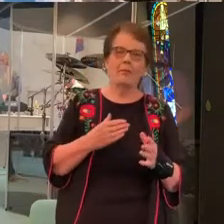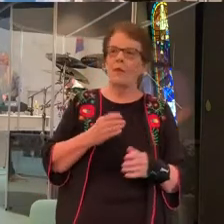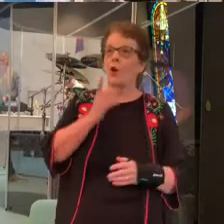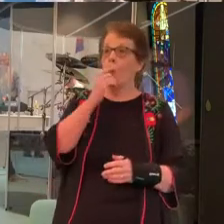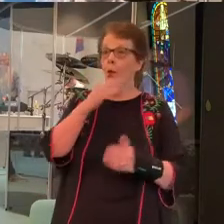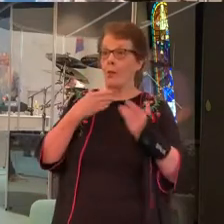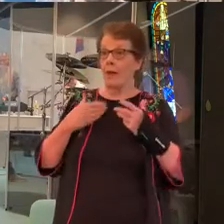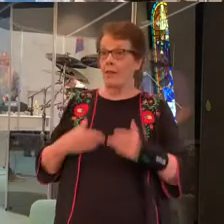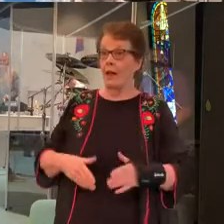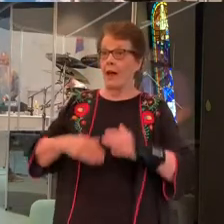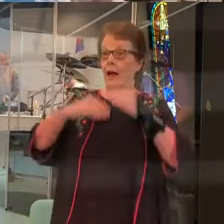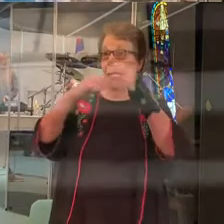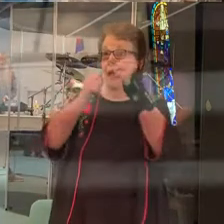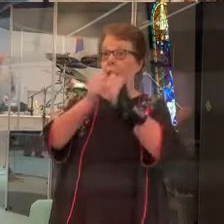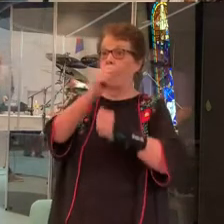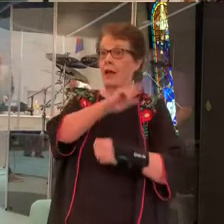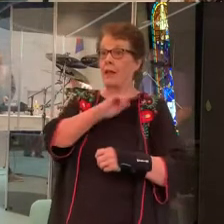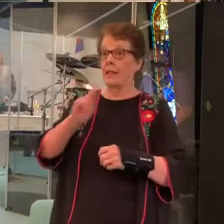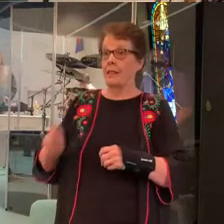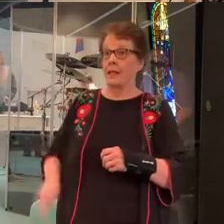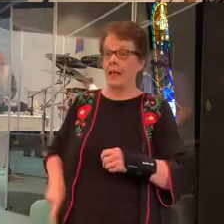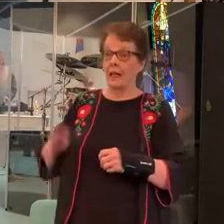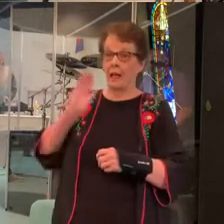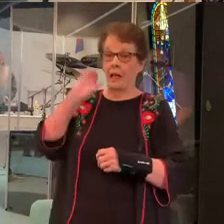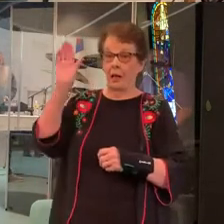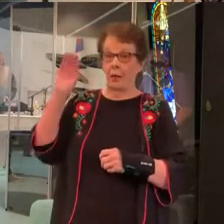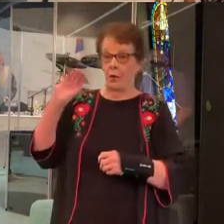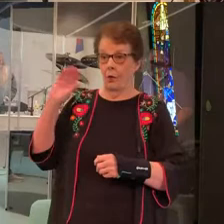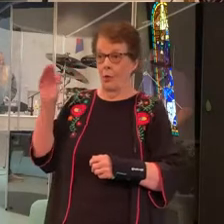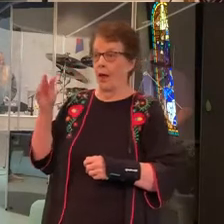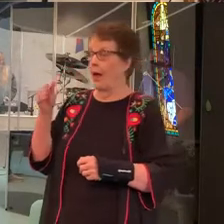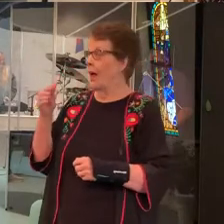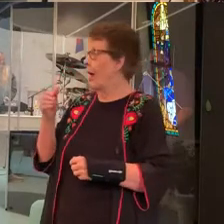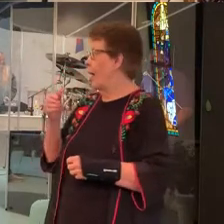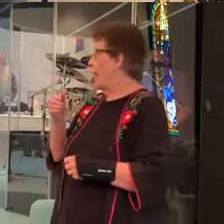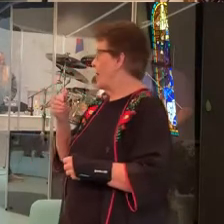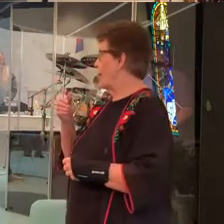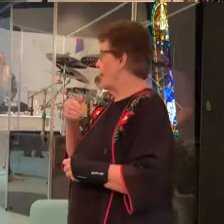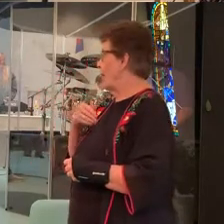Who am I that the highest King would